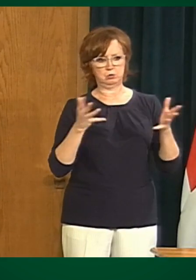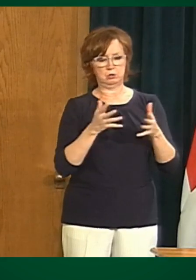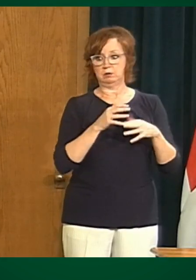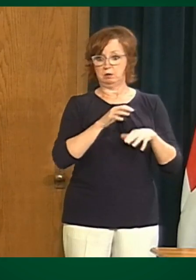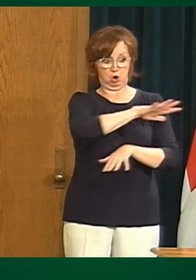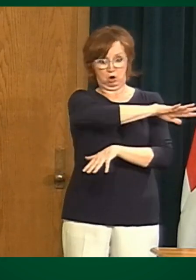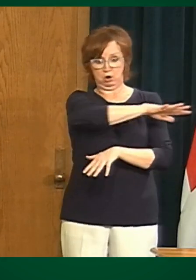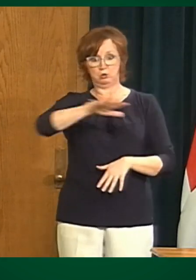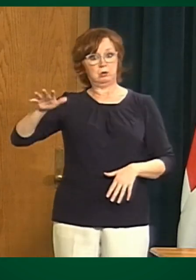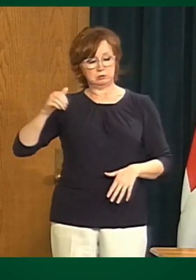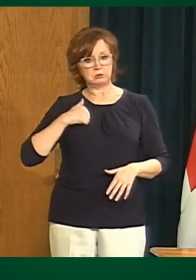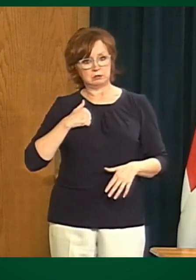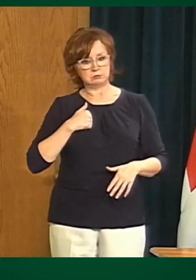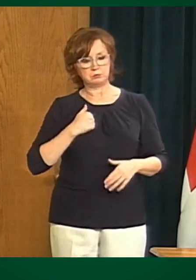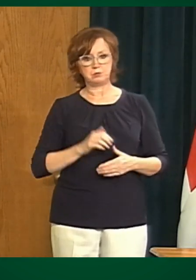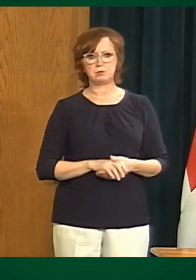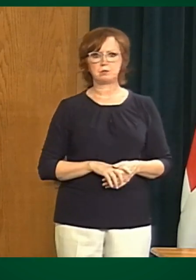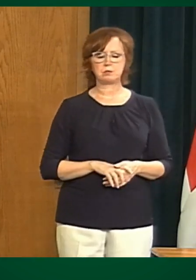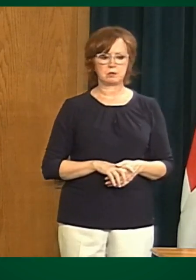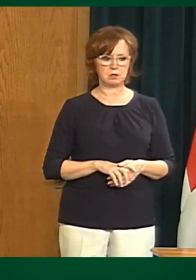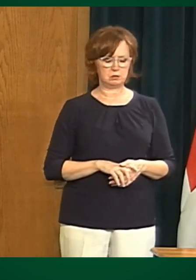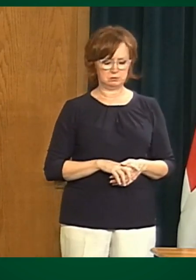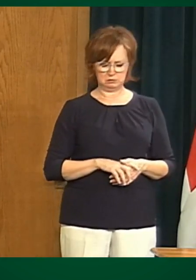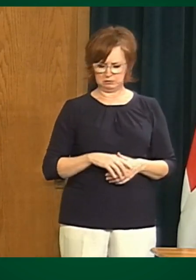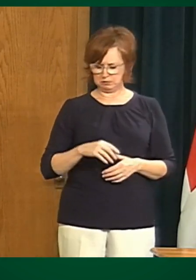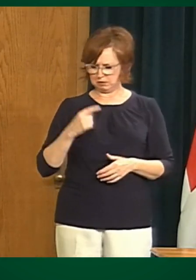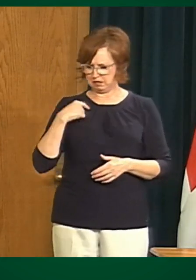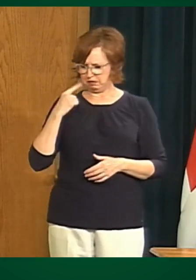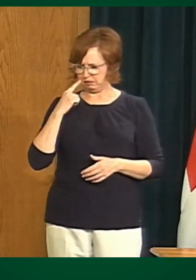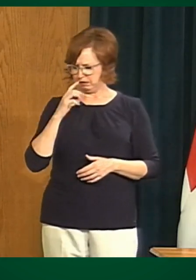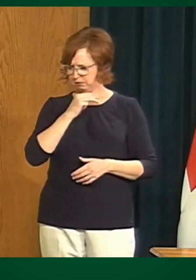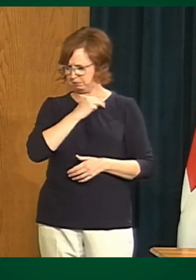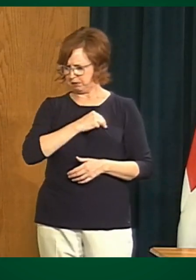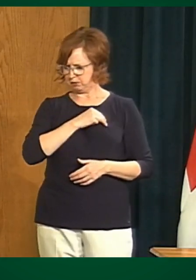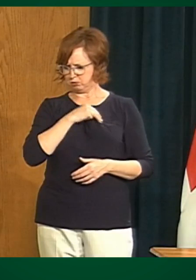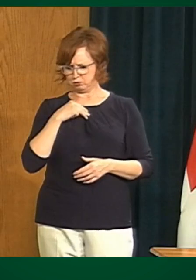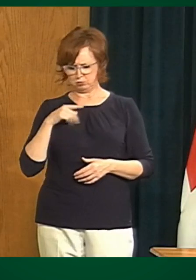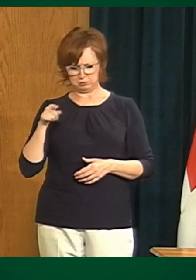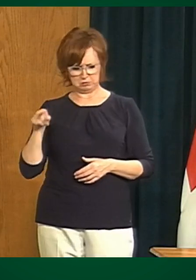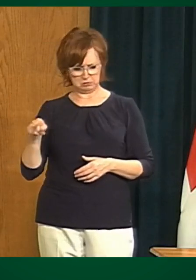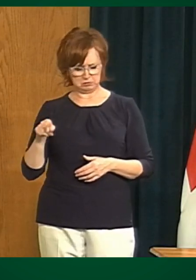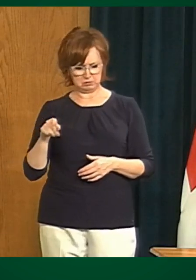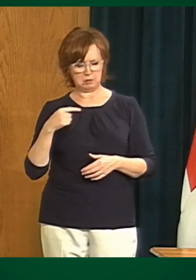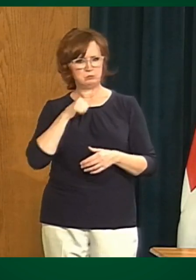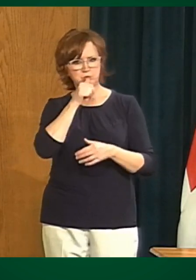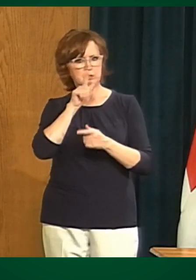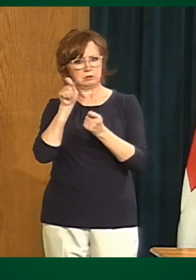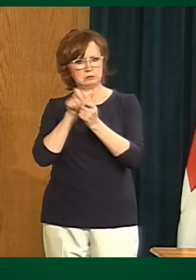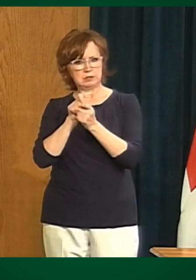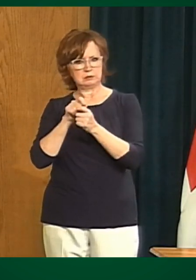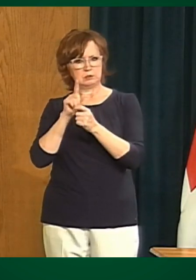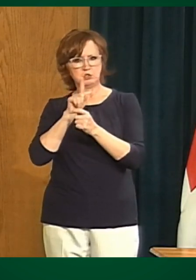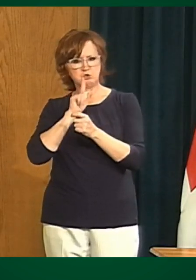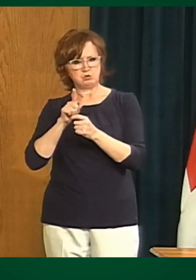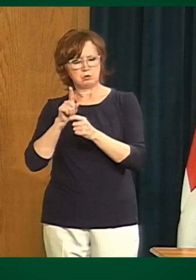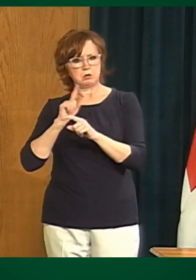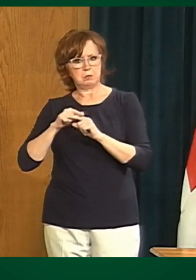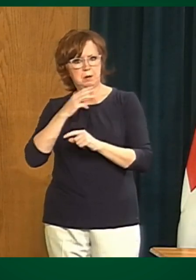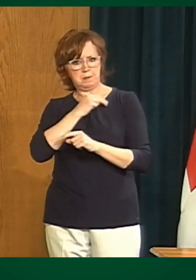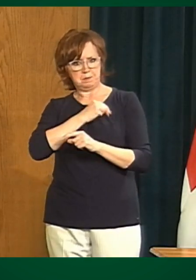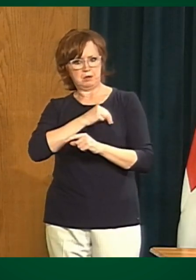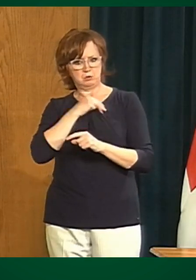any province that has done that, possibly Manitoba. I'm just a little uncertain at this point in time. I know they were informing